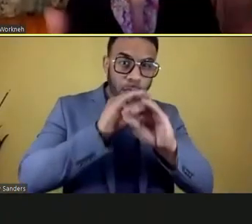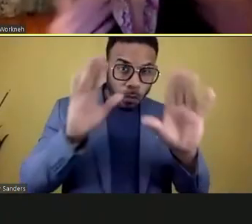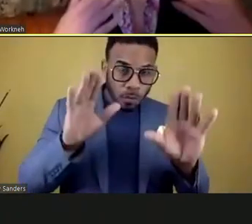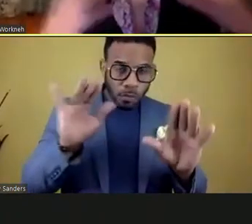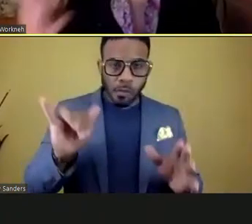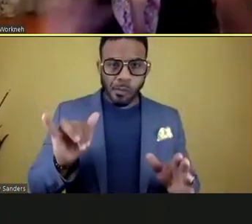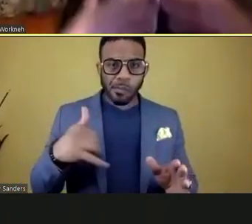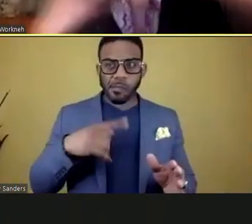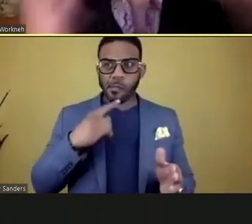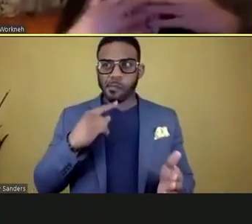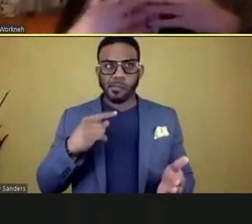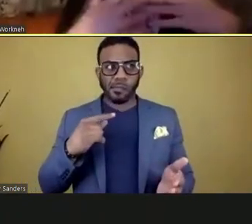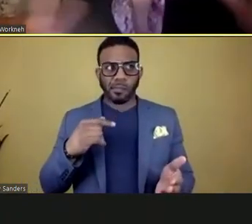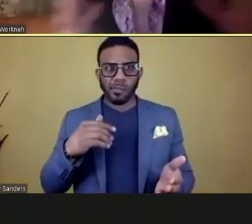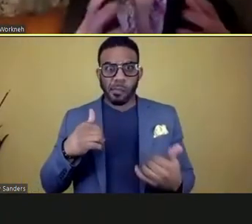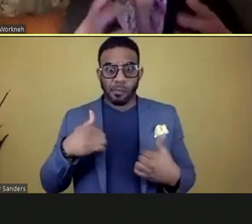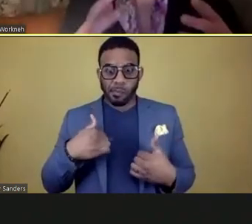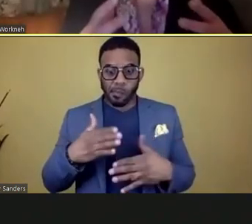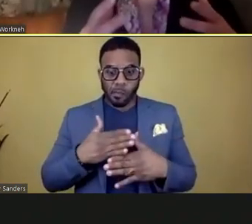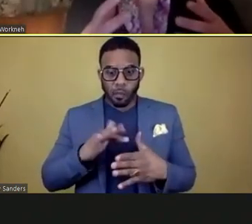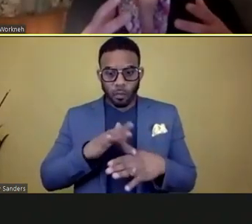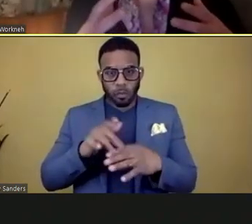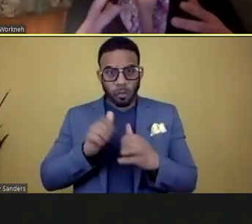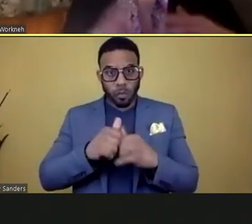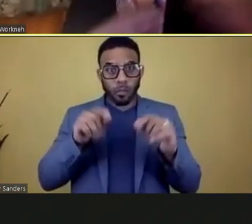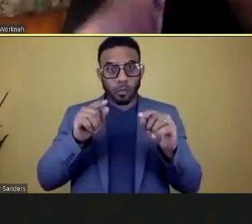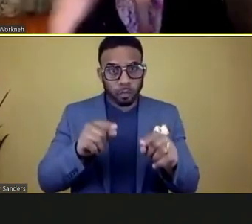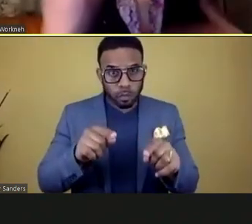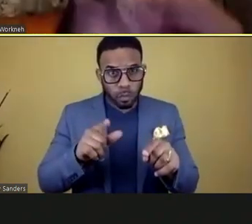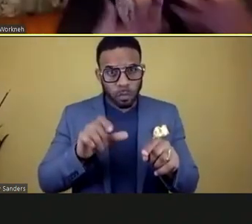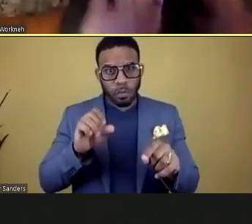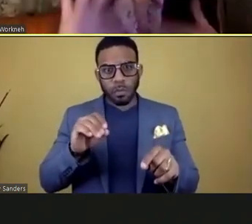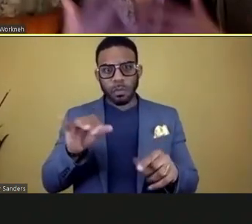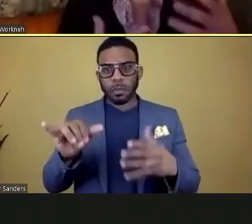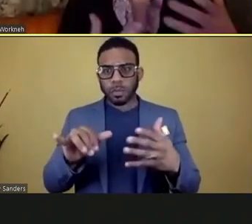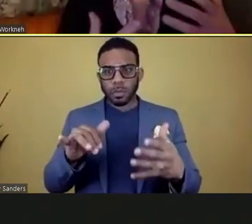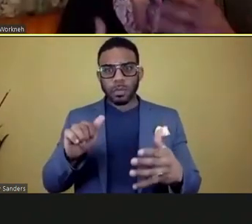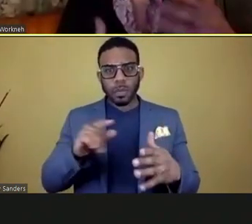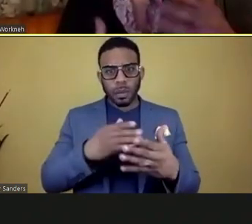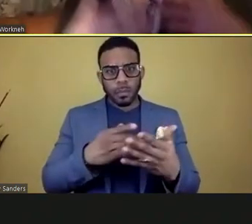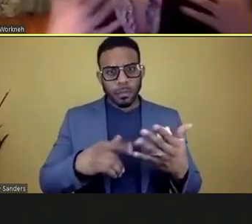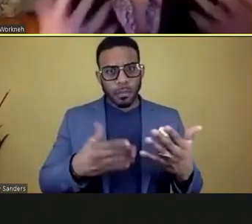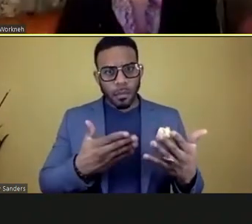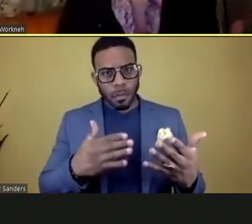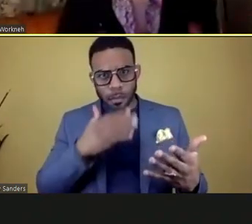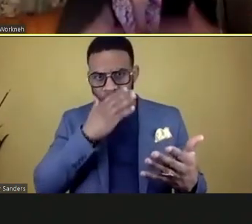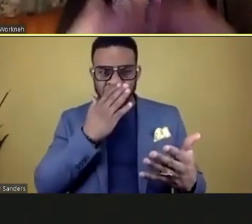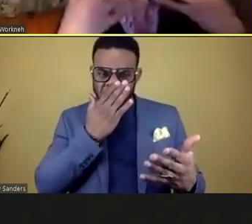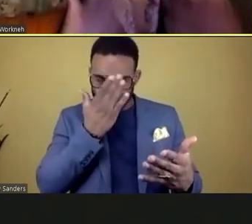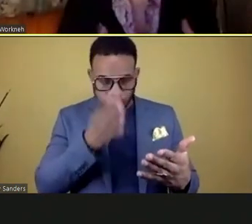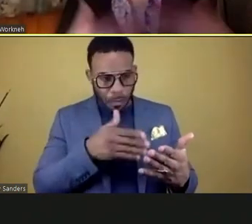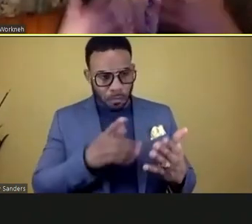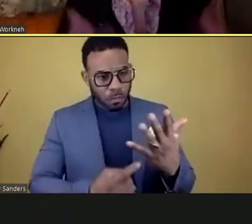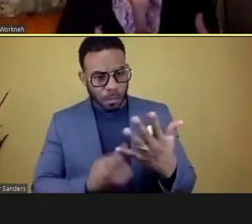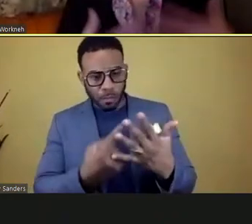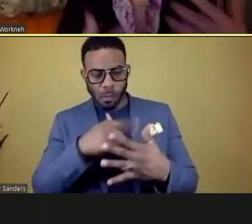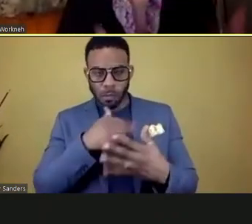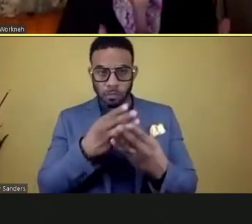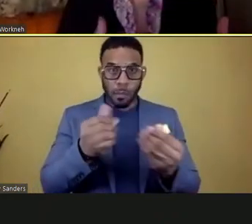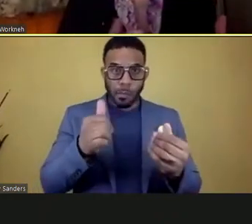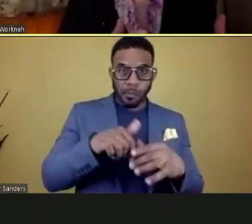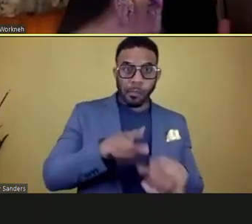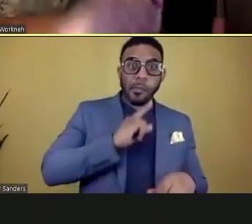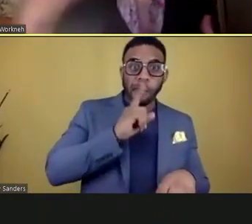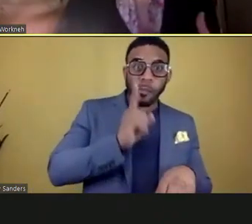like I am sharing this space with you. And so like, as things kind of arise, we're resolving them in